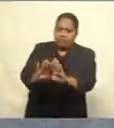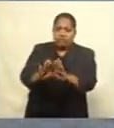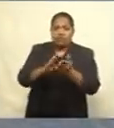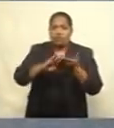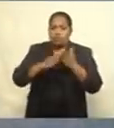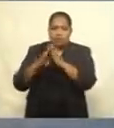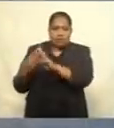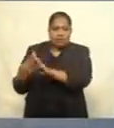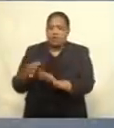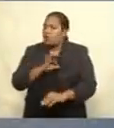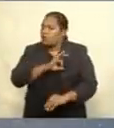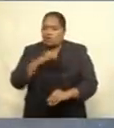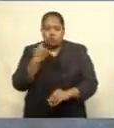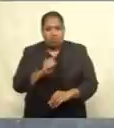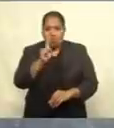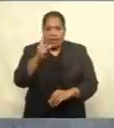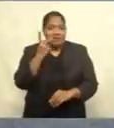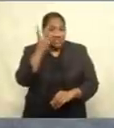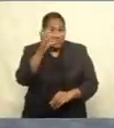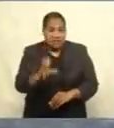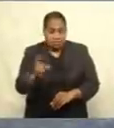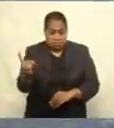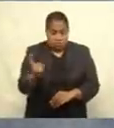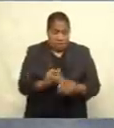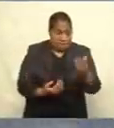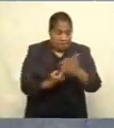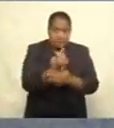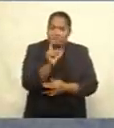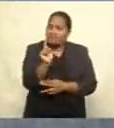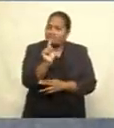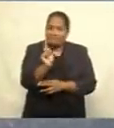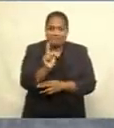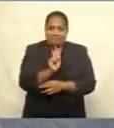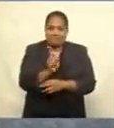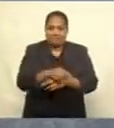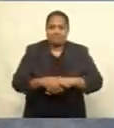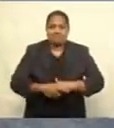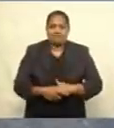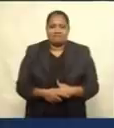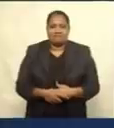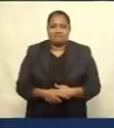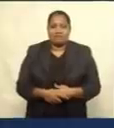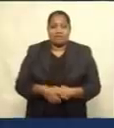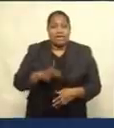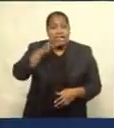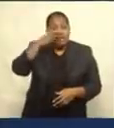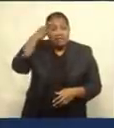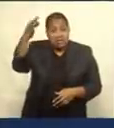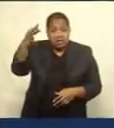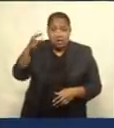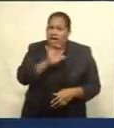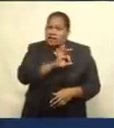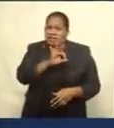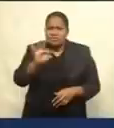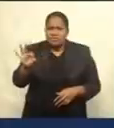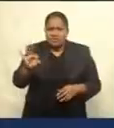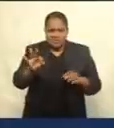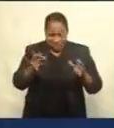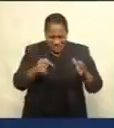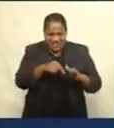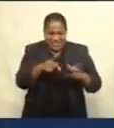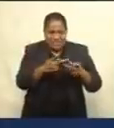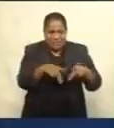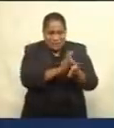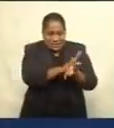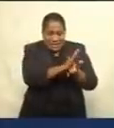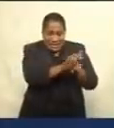any visitors. Even though Singatoka is still a non-containment zone, but we will not let